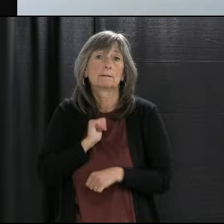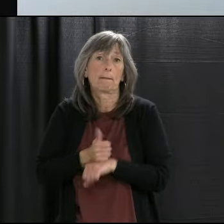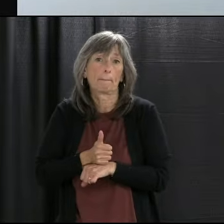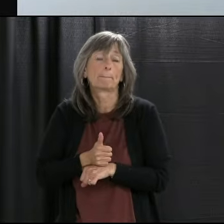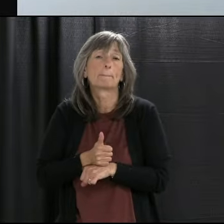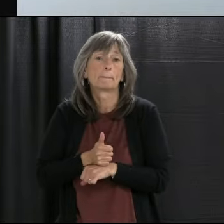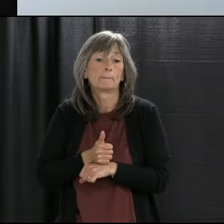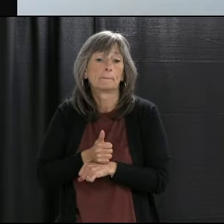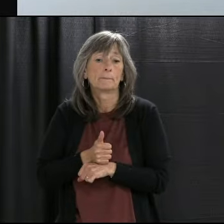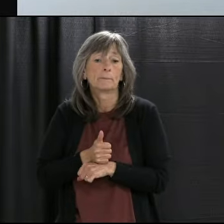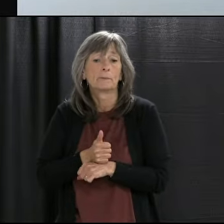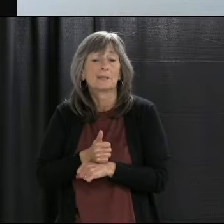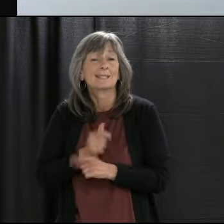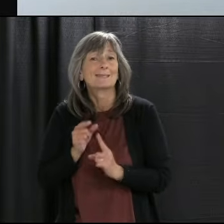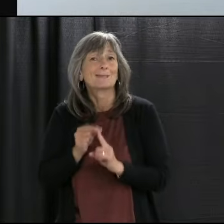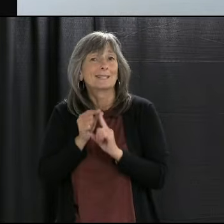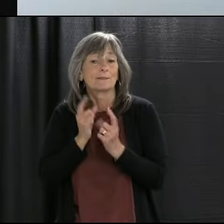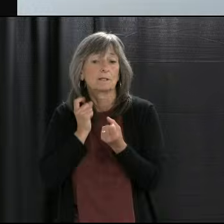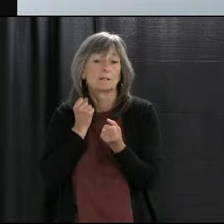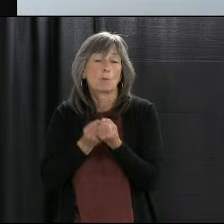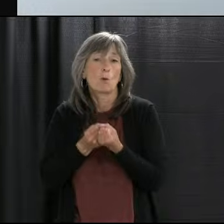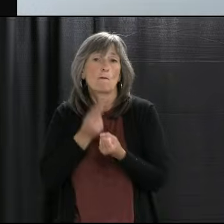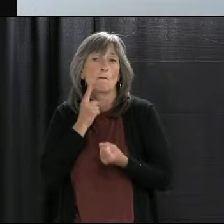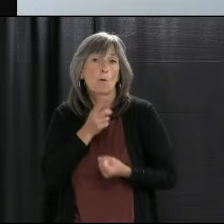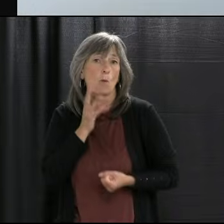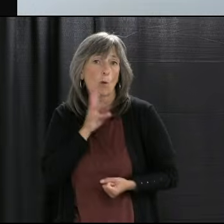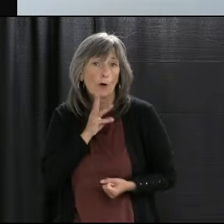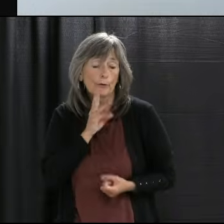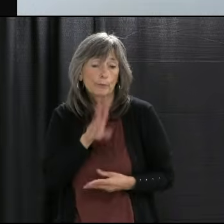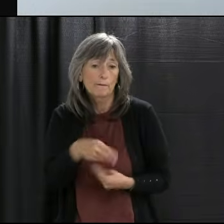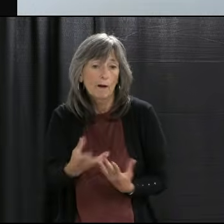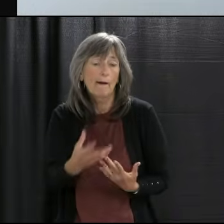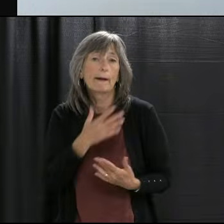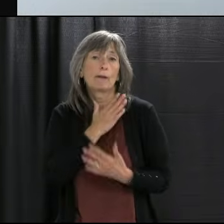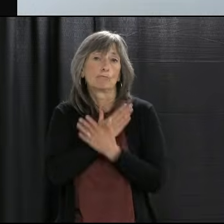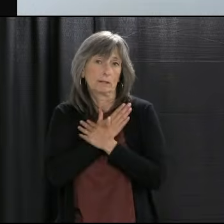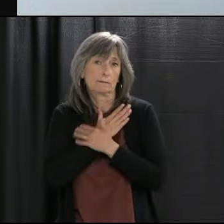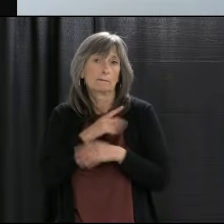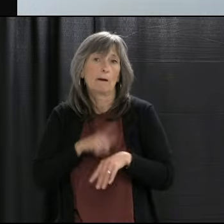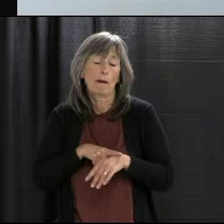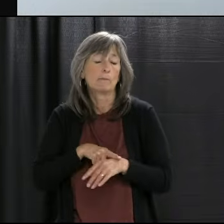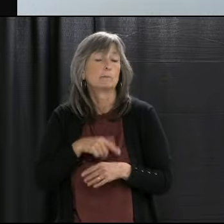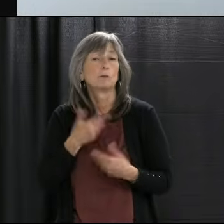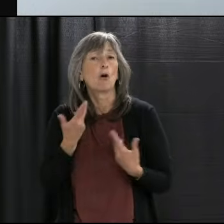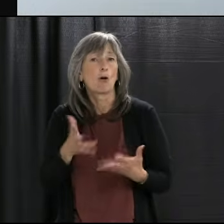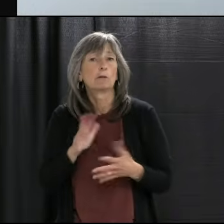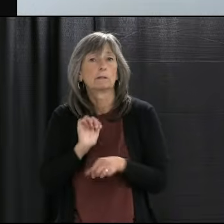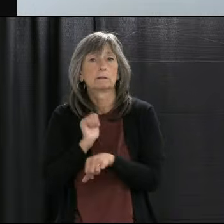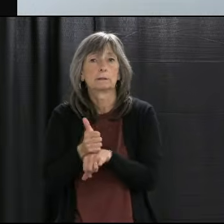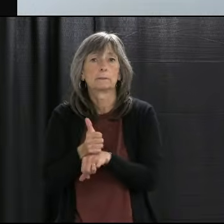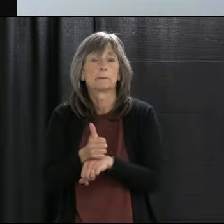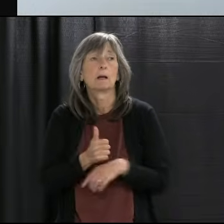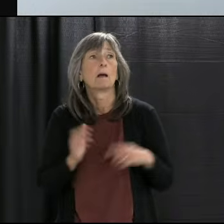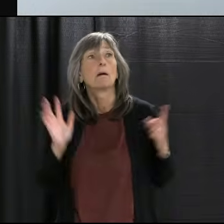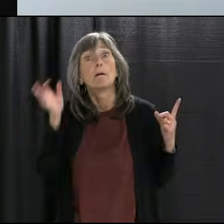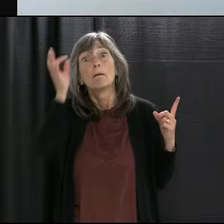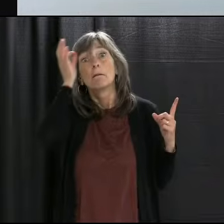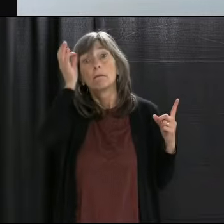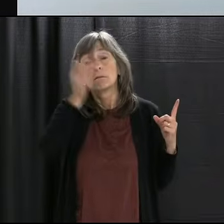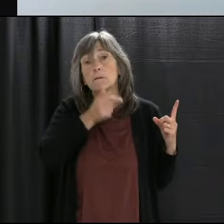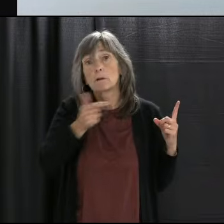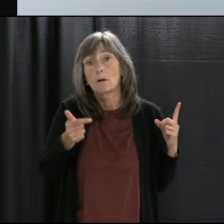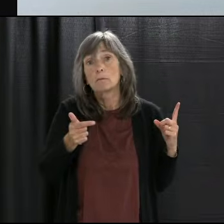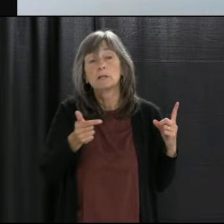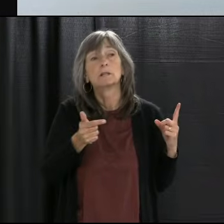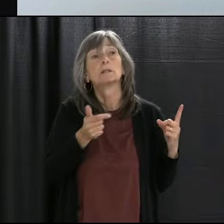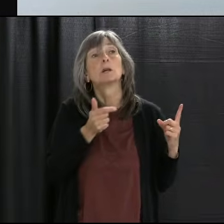provide support, particularly to provide hydration and rest areas. The federal government, with the